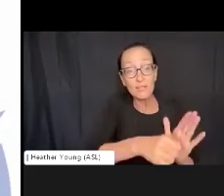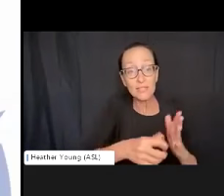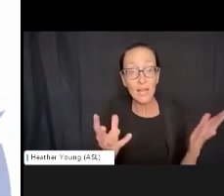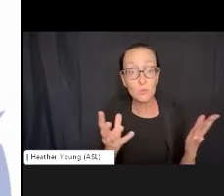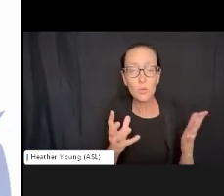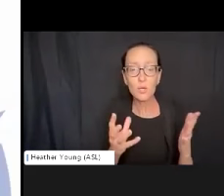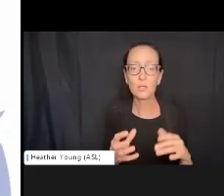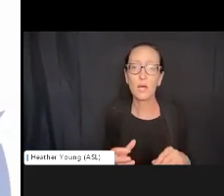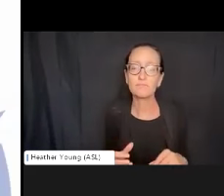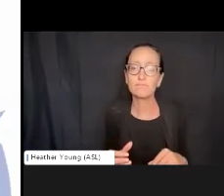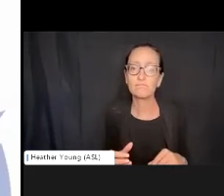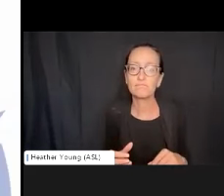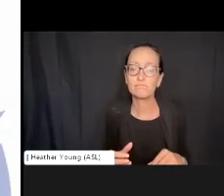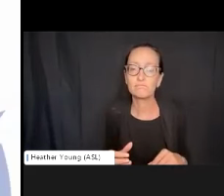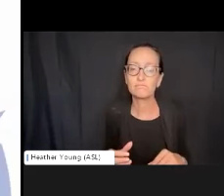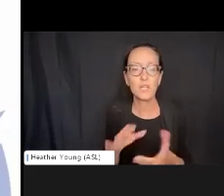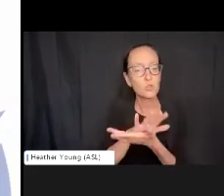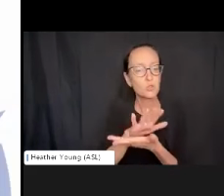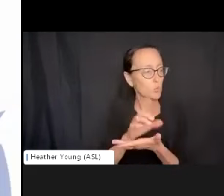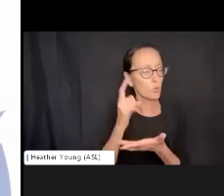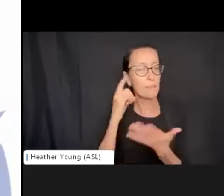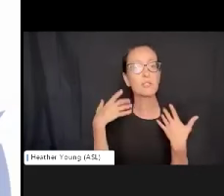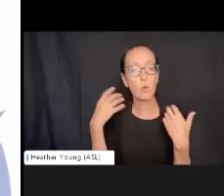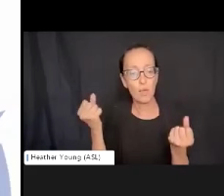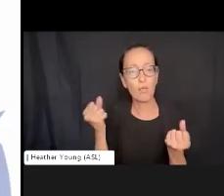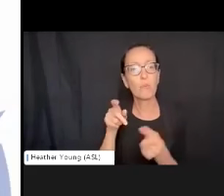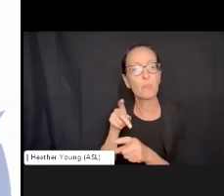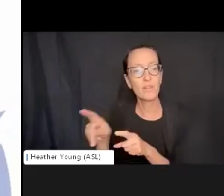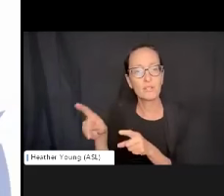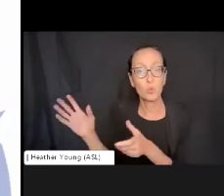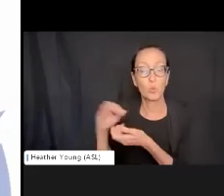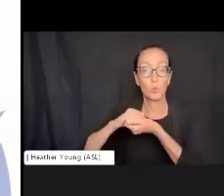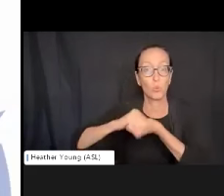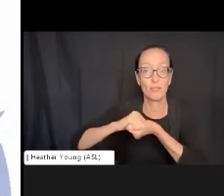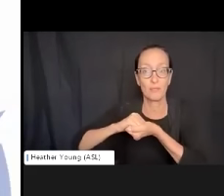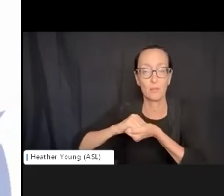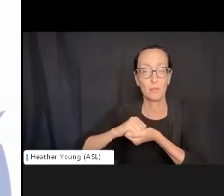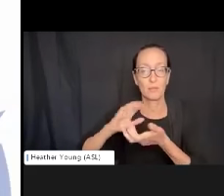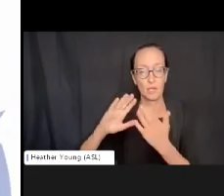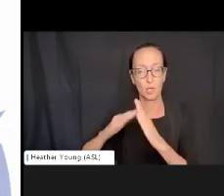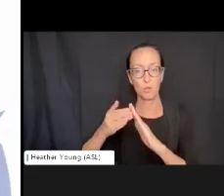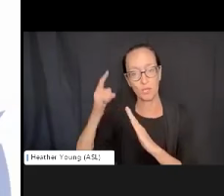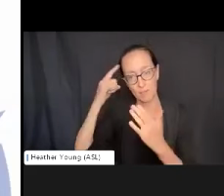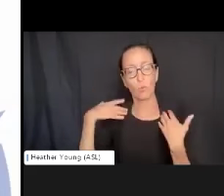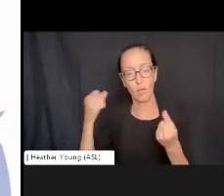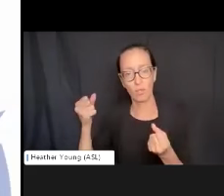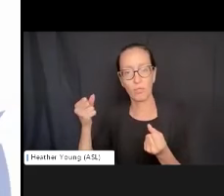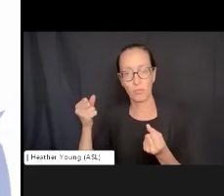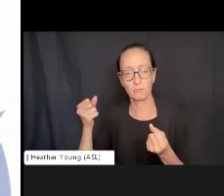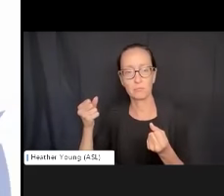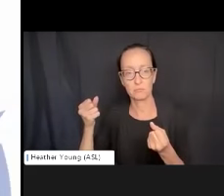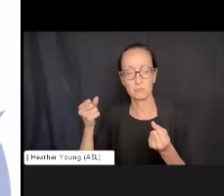importance of school mental health professionals working closely with community mental health professionals. So when a tragedy does